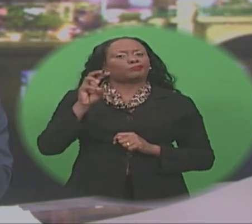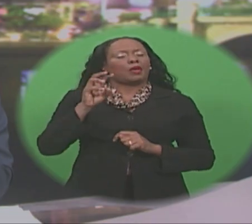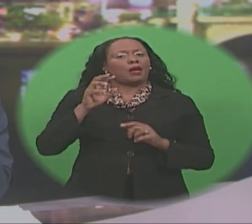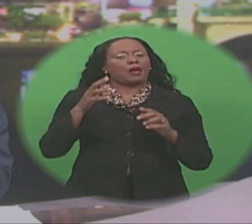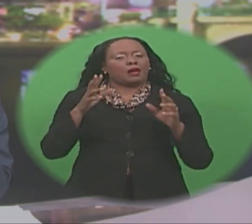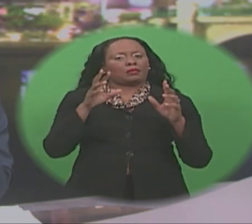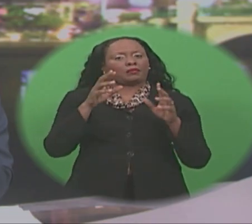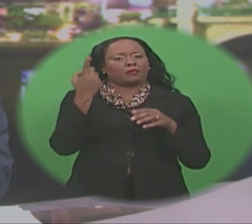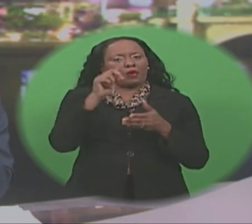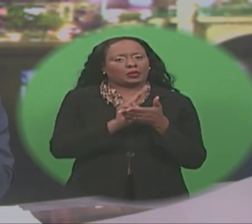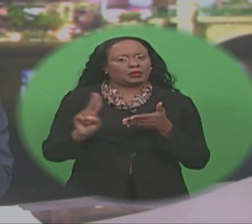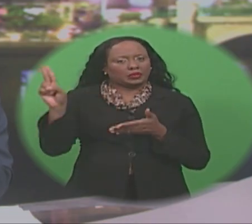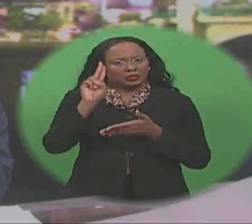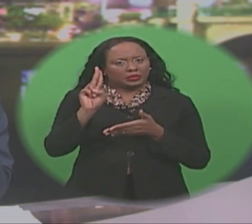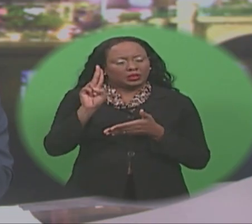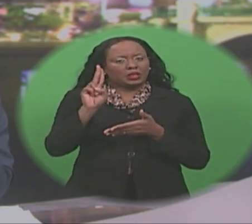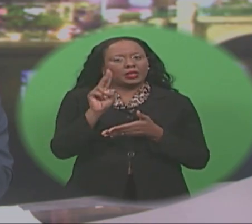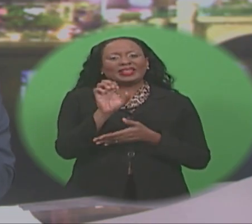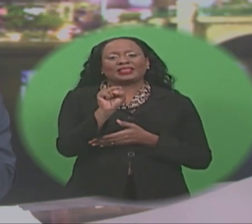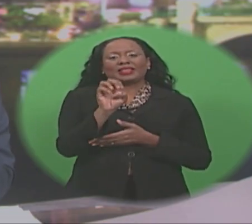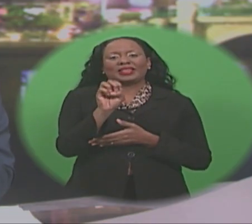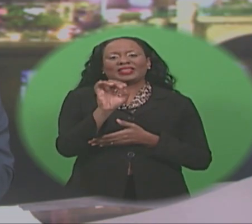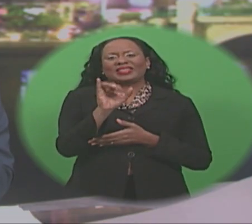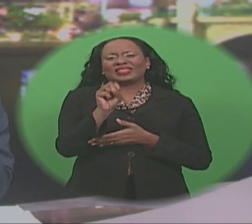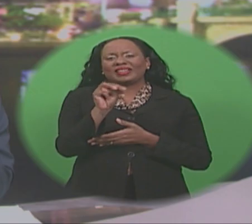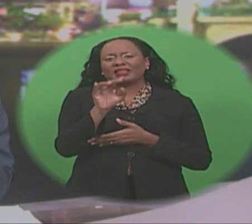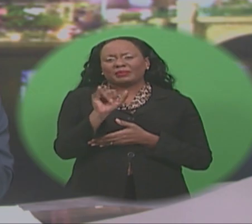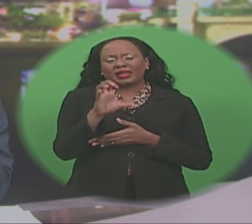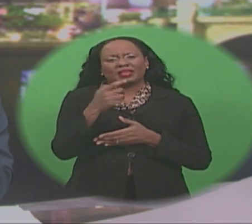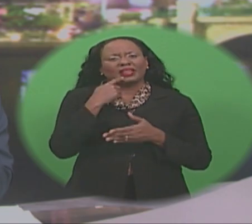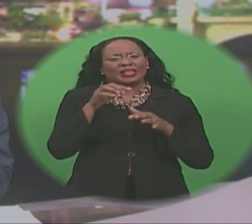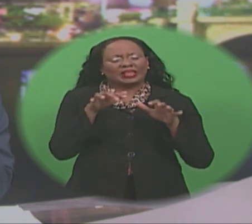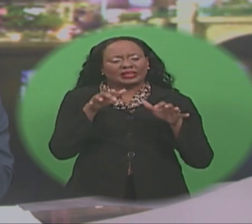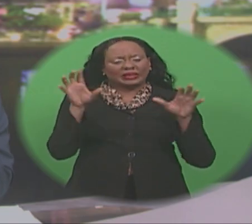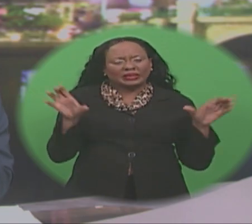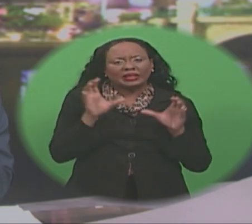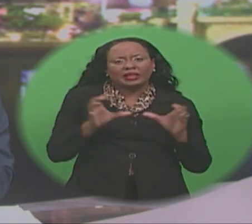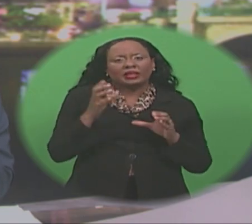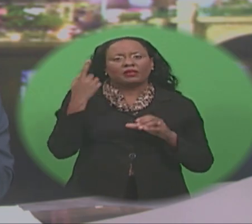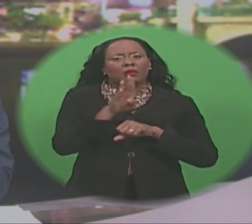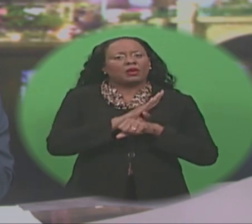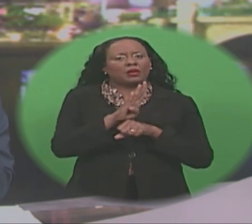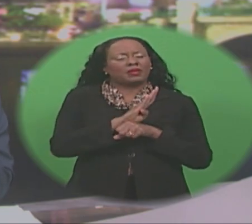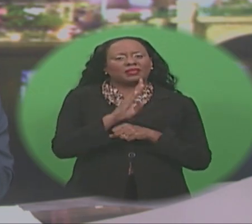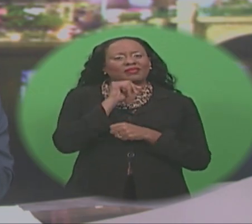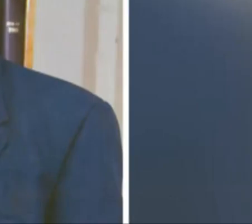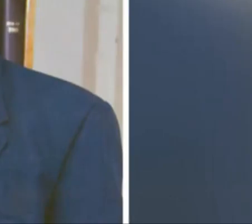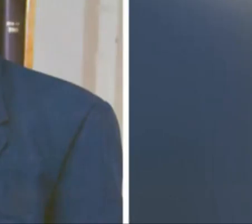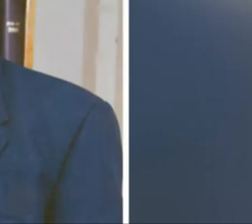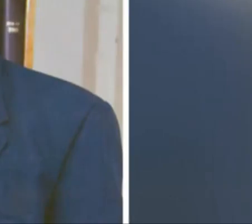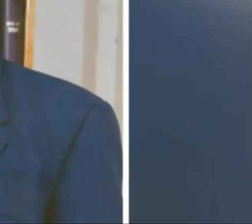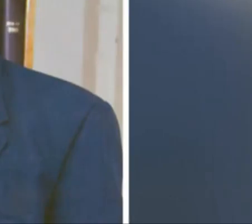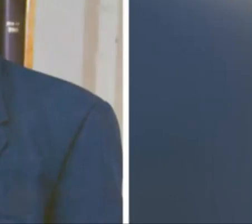of the University of the West Indies, Professor Richard Robertson, is telling Barbados activity at Kikum-Jenny is likely to be localized.